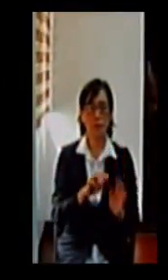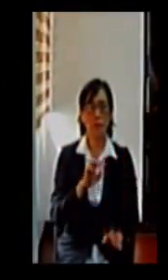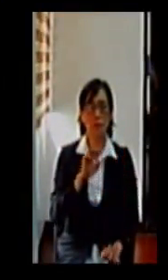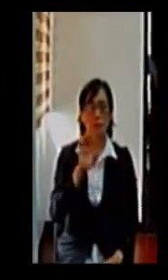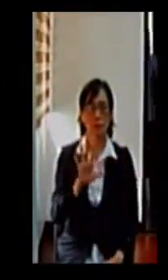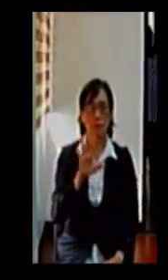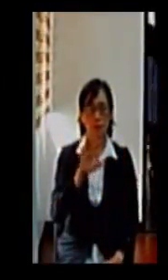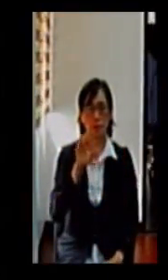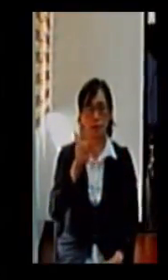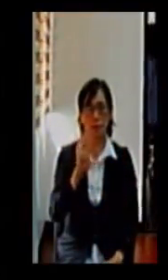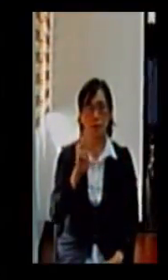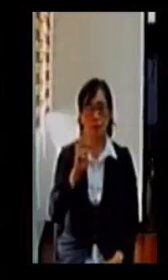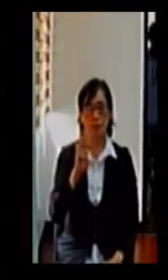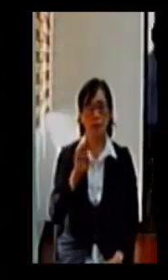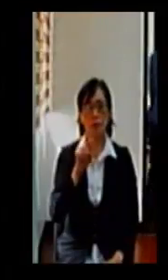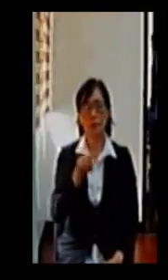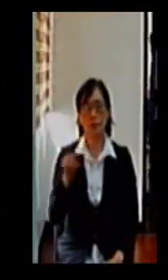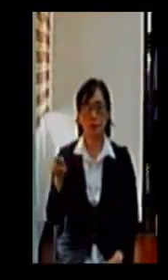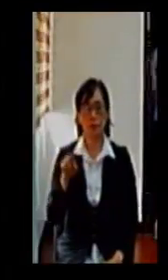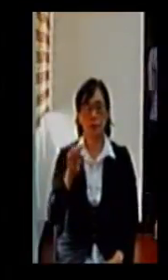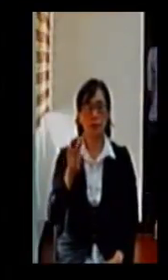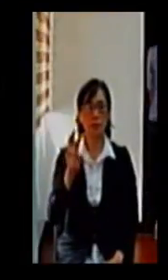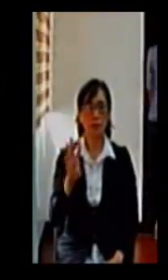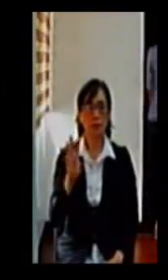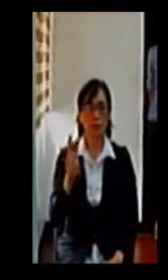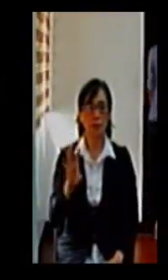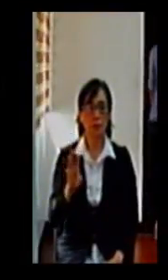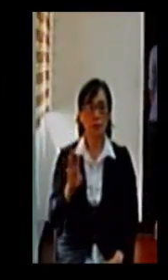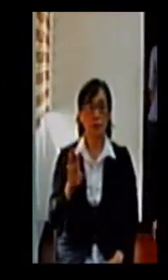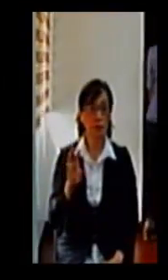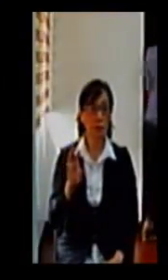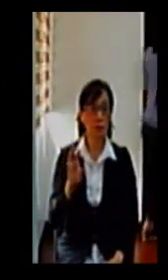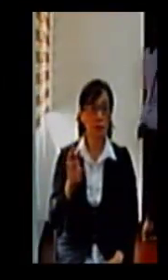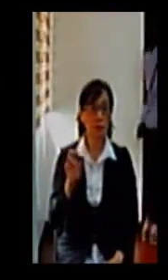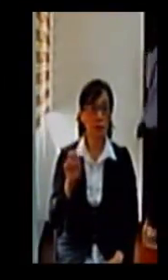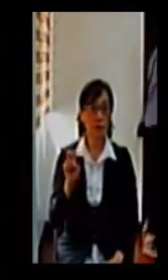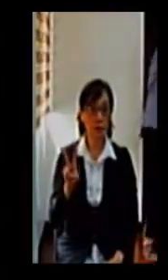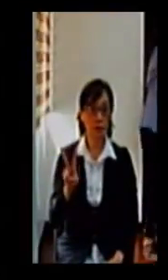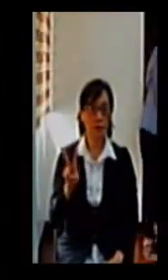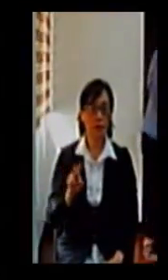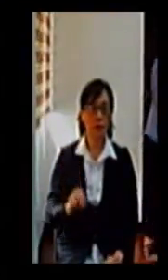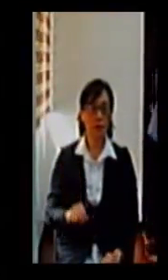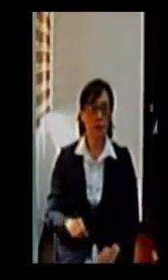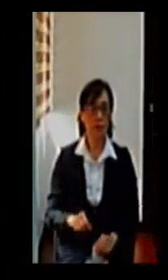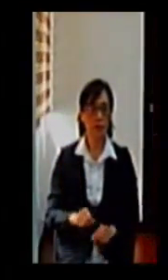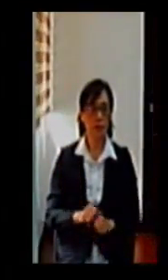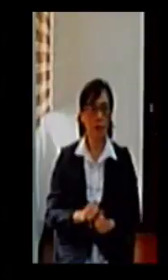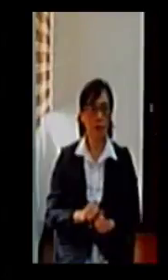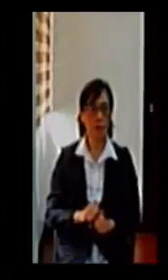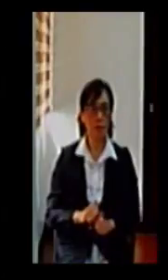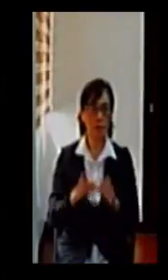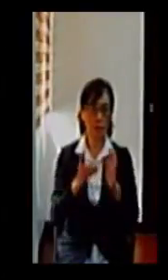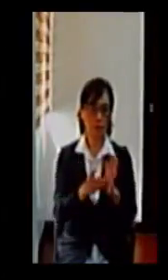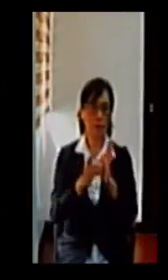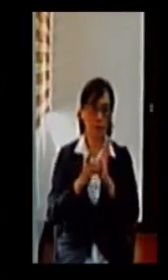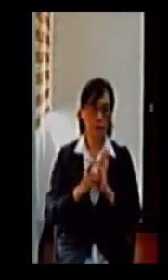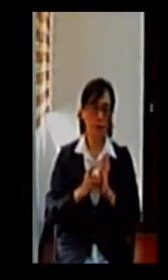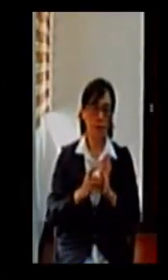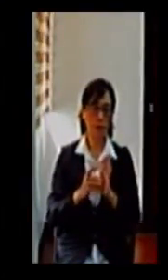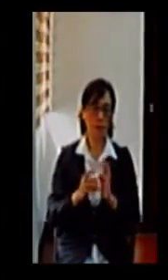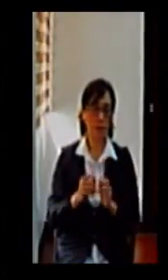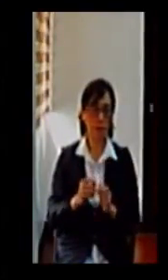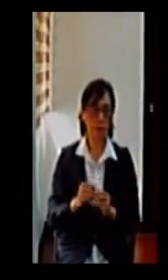Quintuple V-16. Dr. Maliari, could you confirm if you submitted these documents to this Honorable